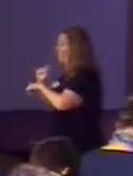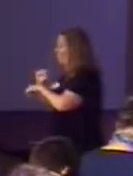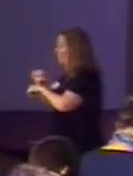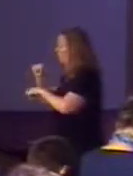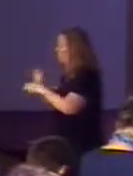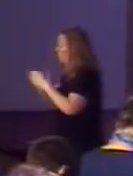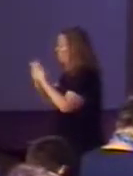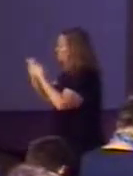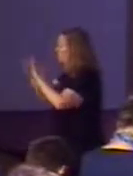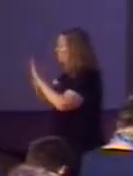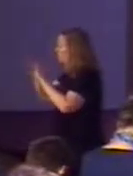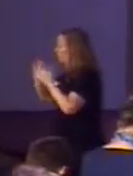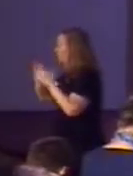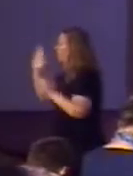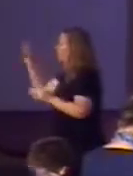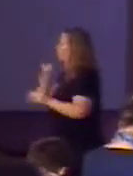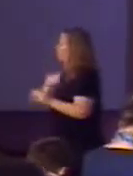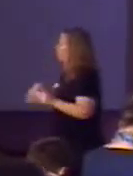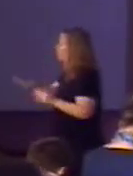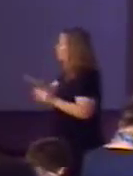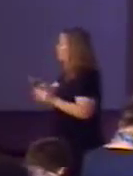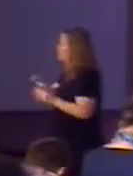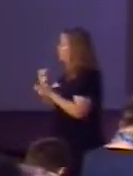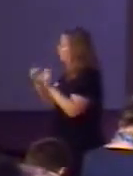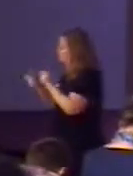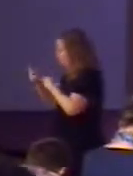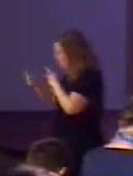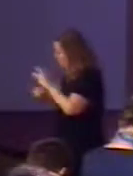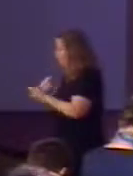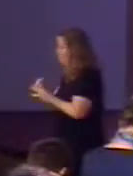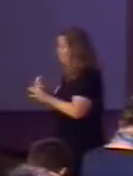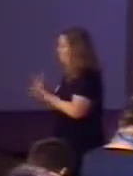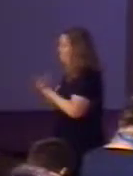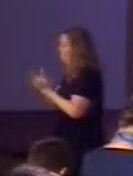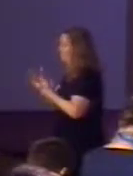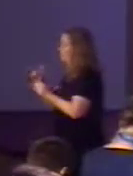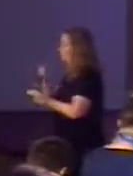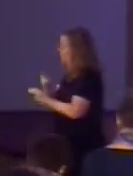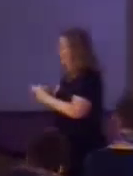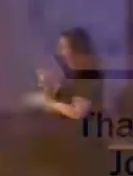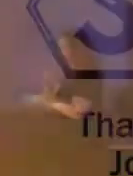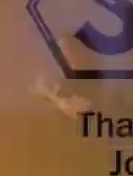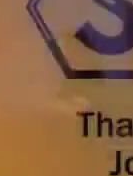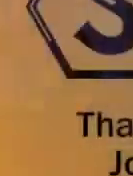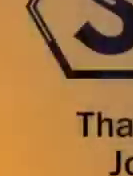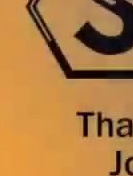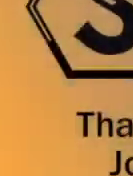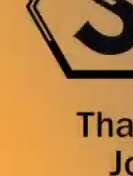community, change our state, change the world. We ask this in Jesus' name. Amen.